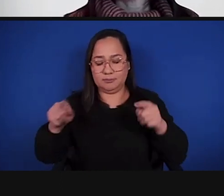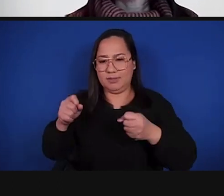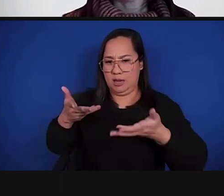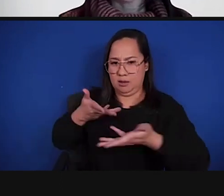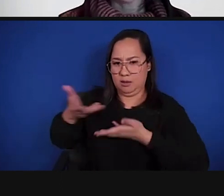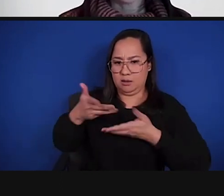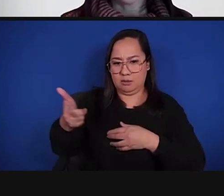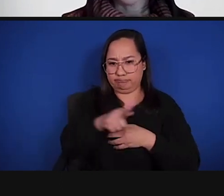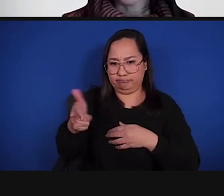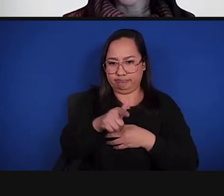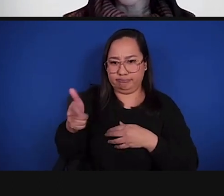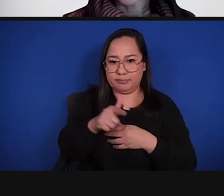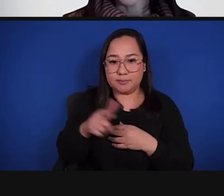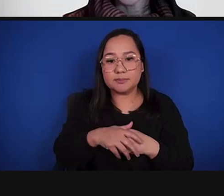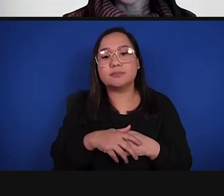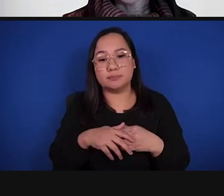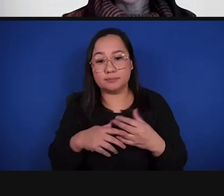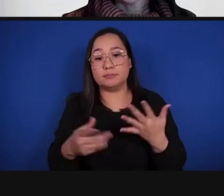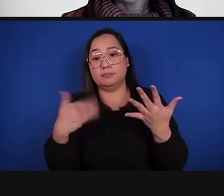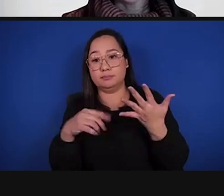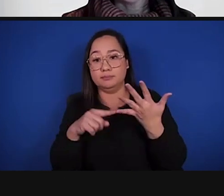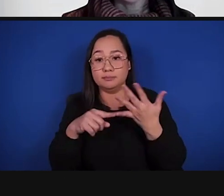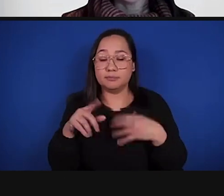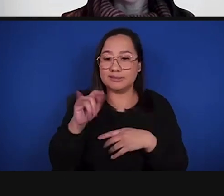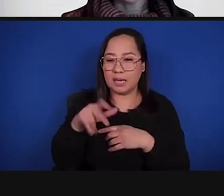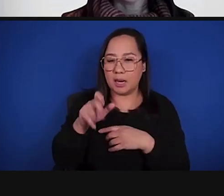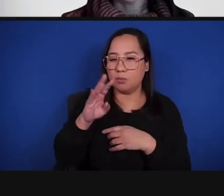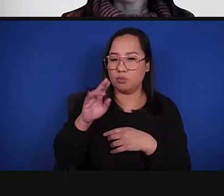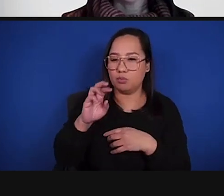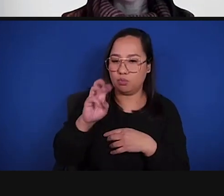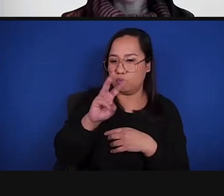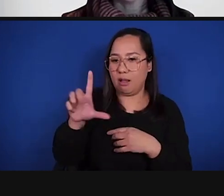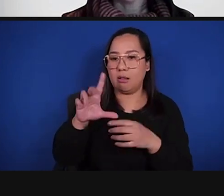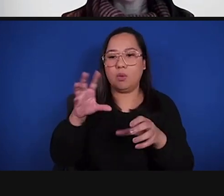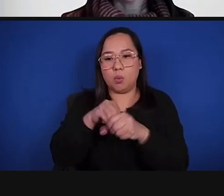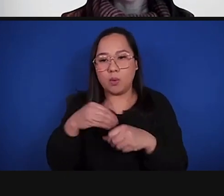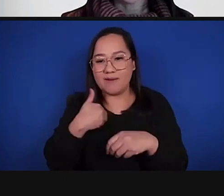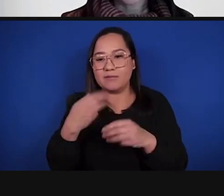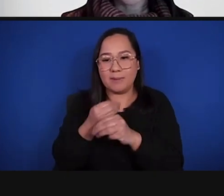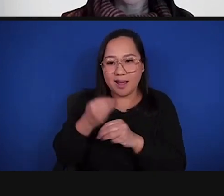capture equations and mathy sort of talk for a student in real time as well.